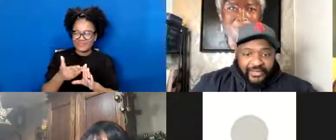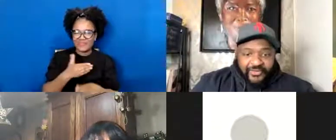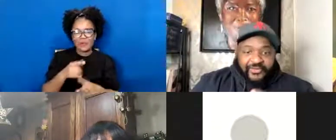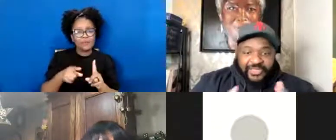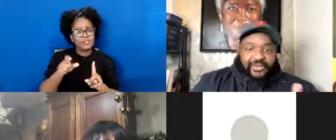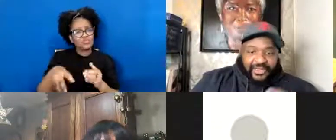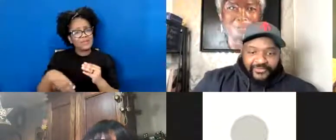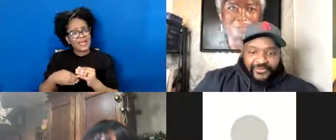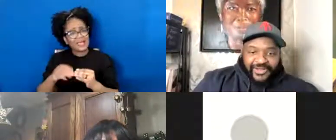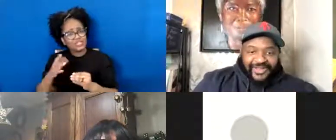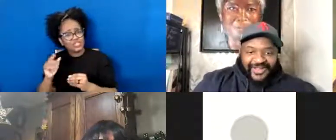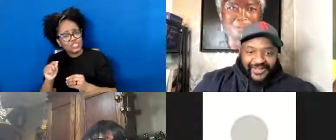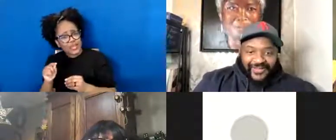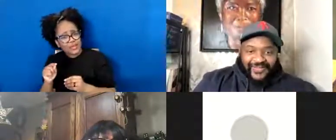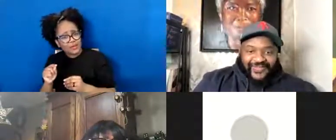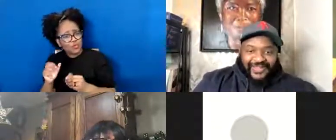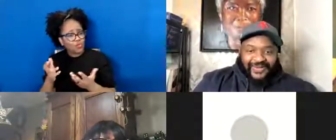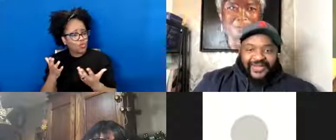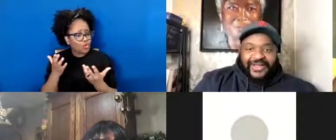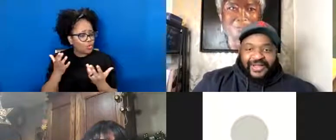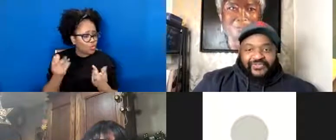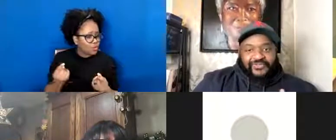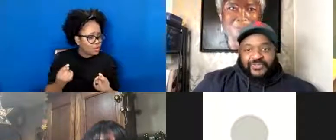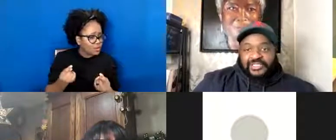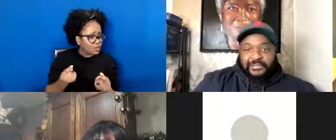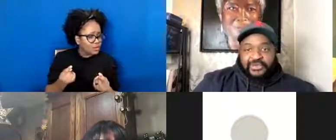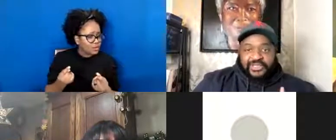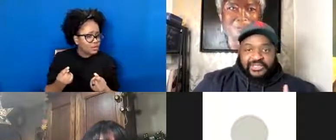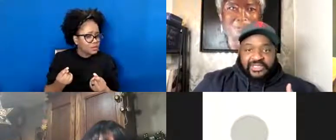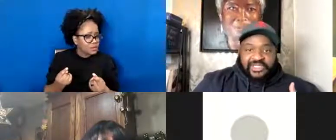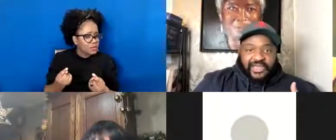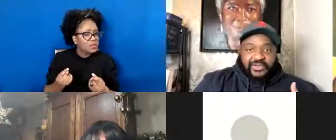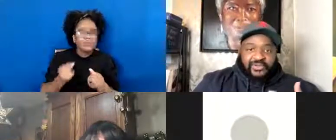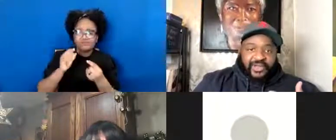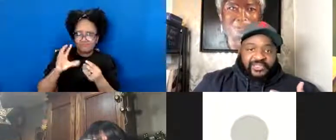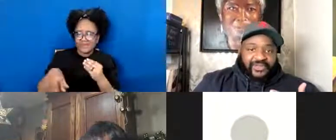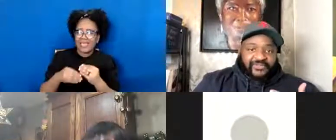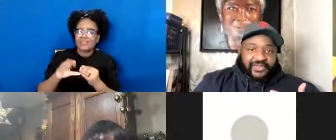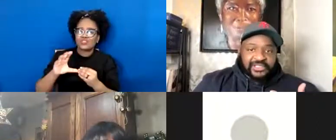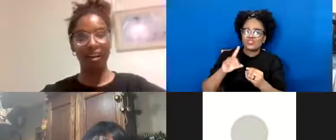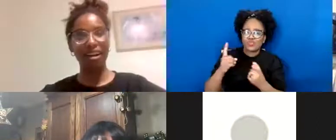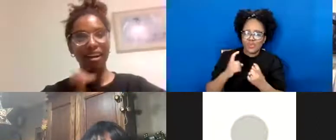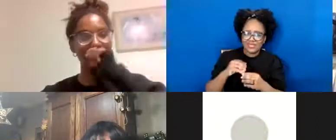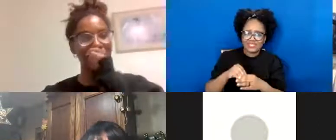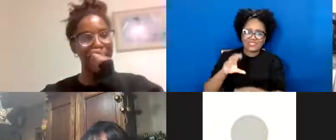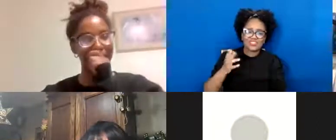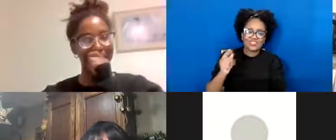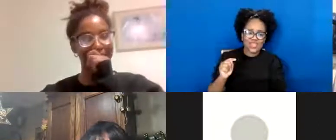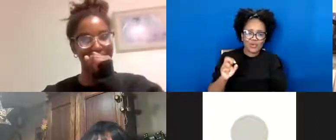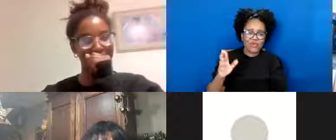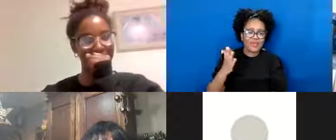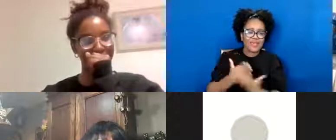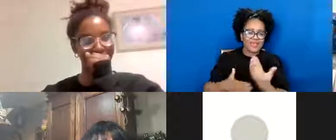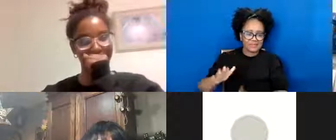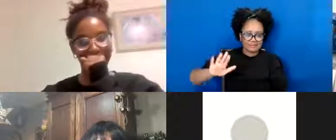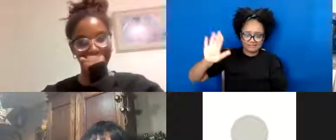somebody, feel free, there you go, thank you. Feel free to drop your questions in the chat or use the raise hand function. This has